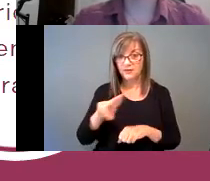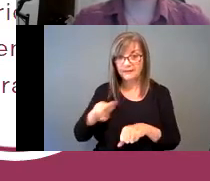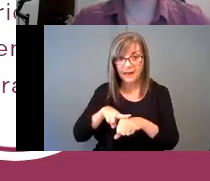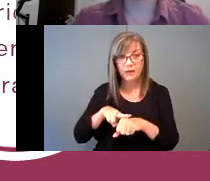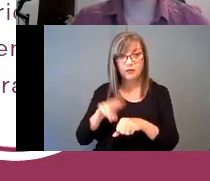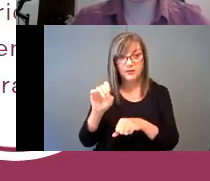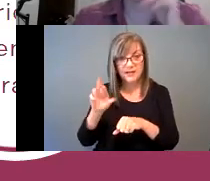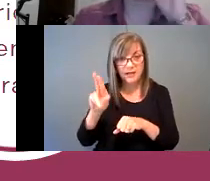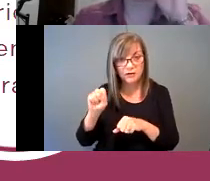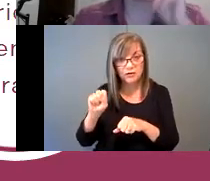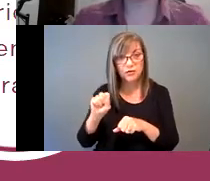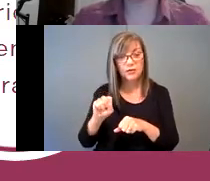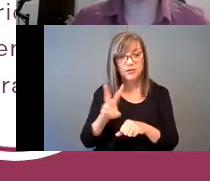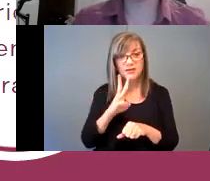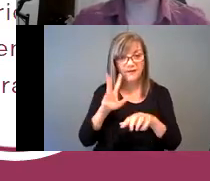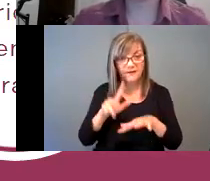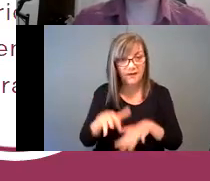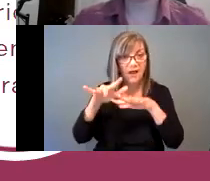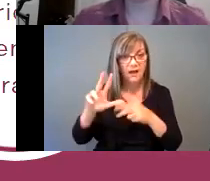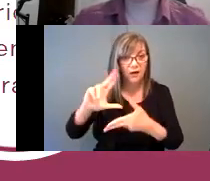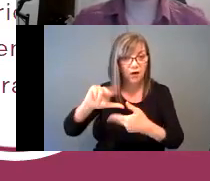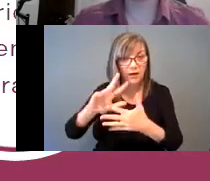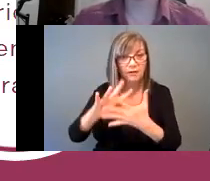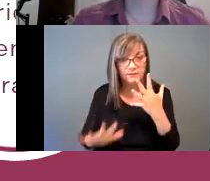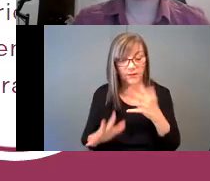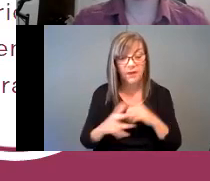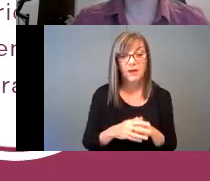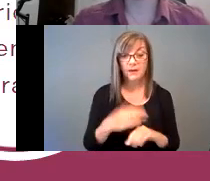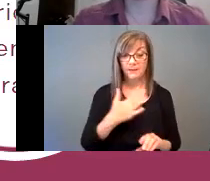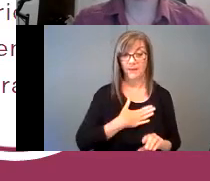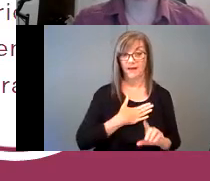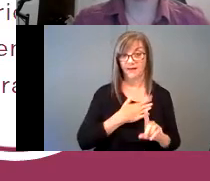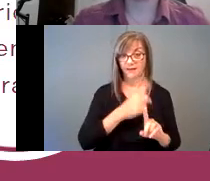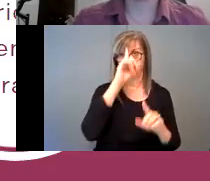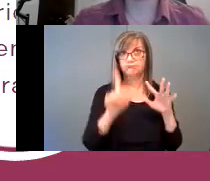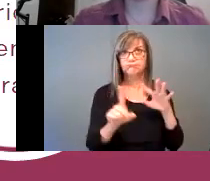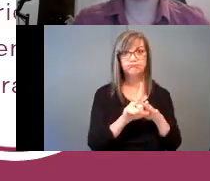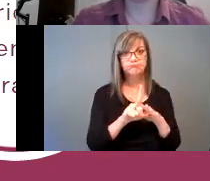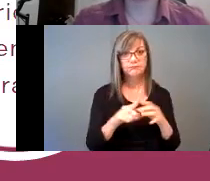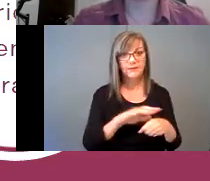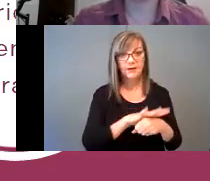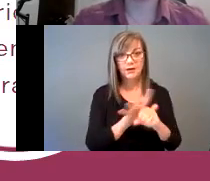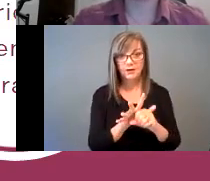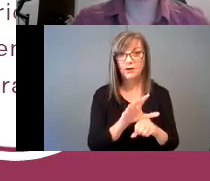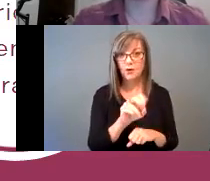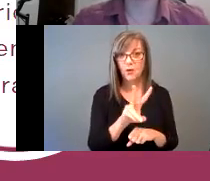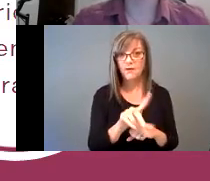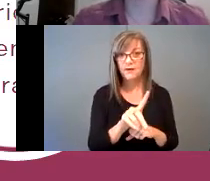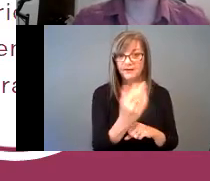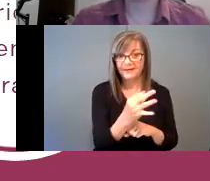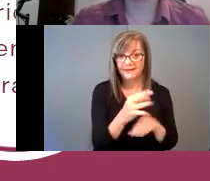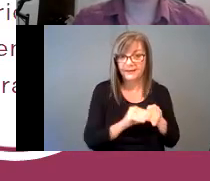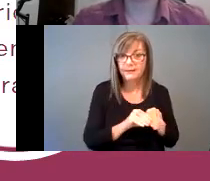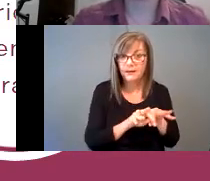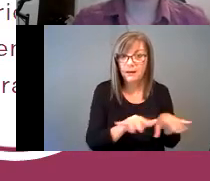which also I think for me brings to mind the pandemic, has really been for a lot of people a collective trauma in the